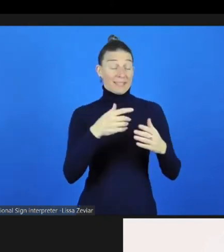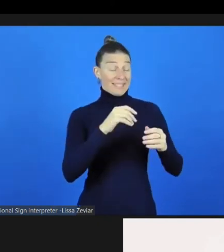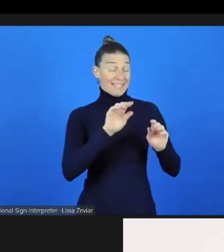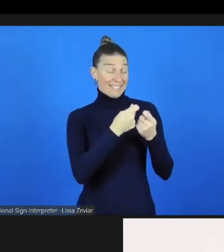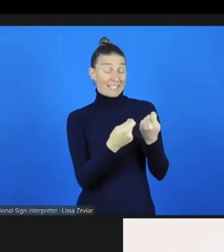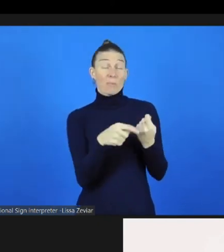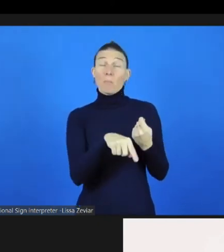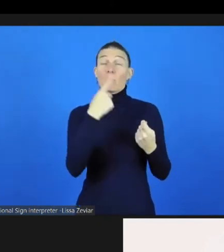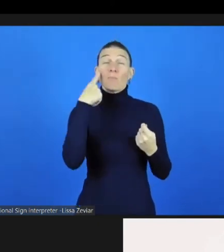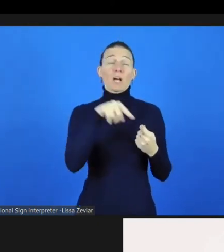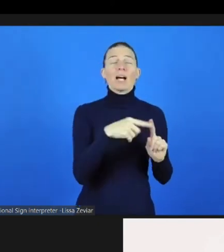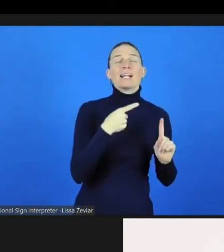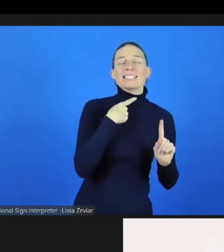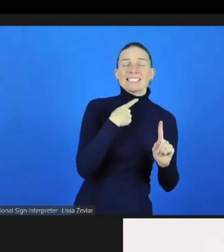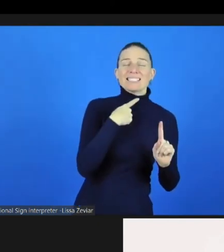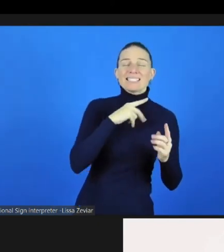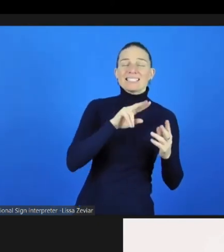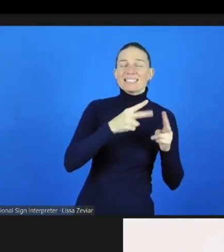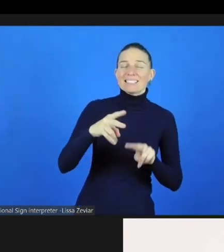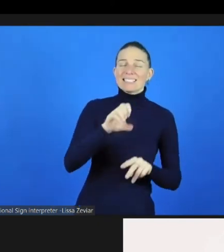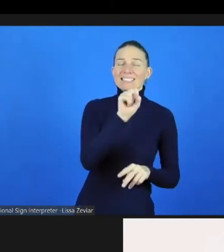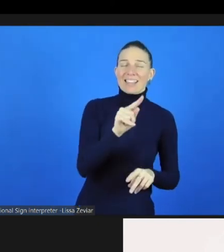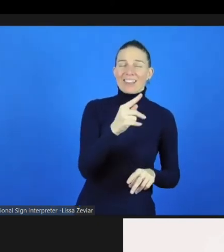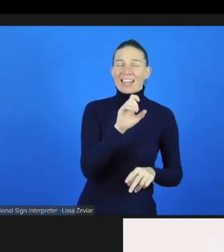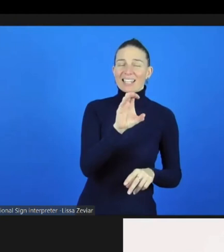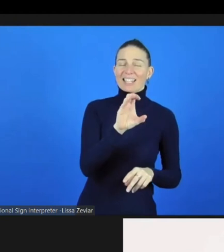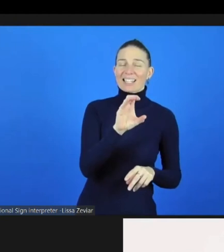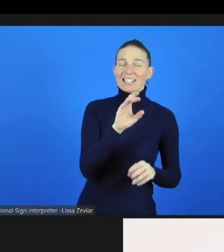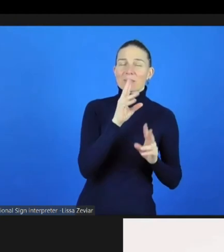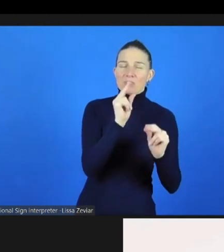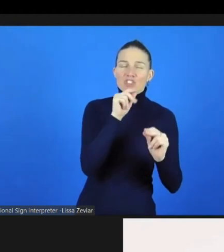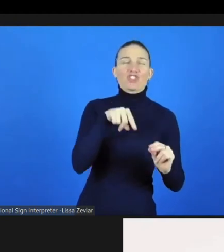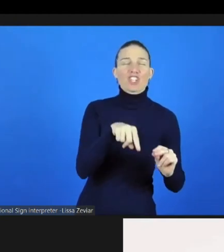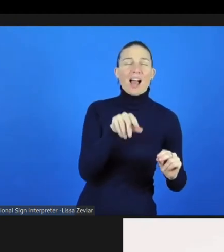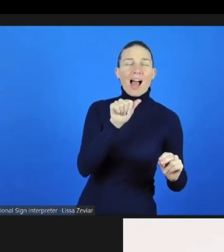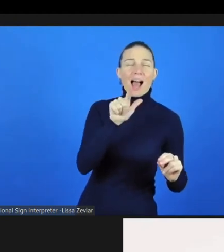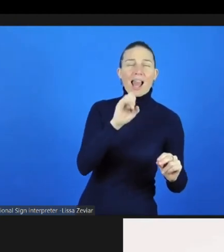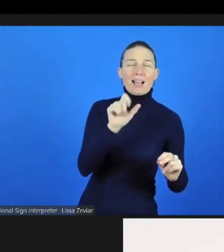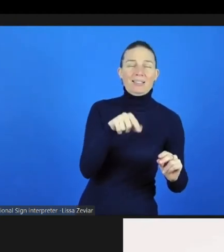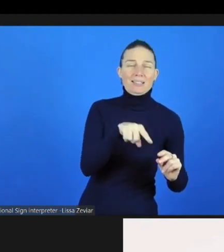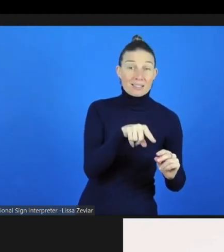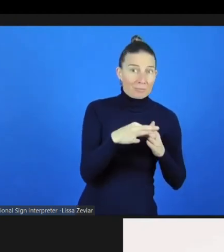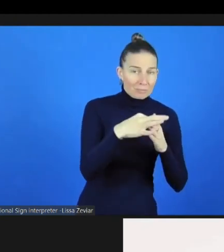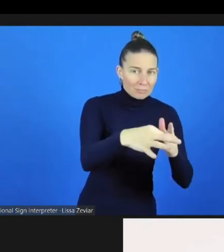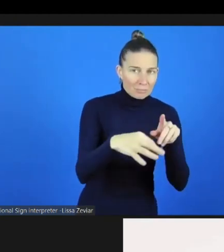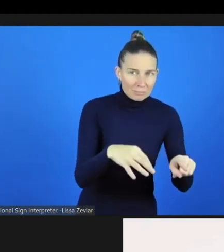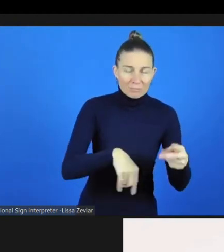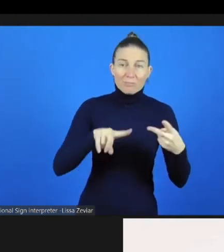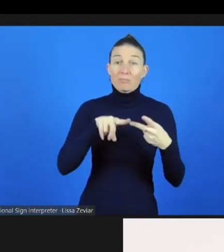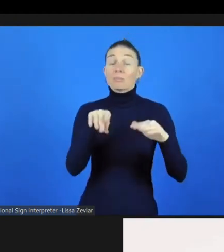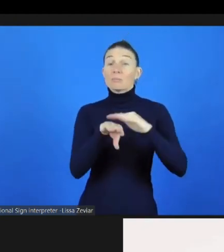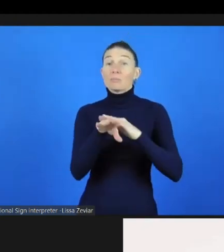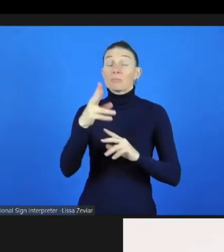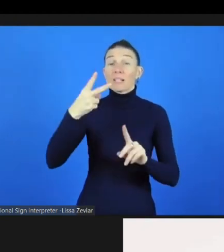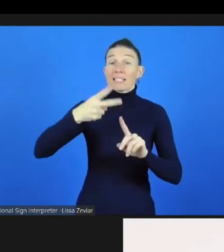speech, leading to the voice of Alexa, through to accessible TV, mobile devices,